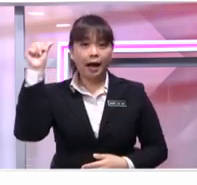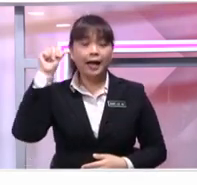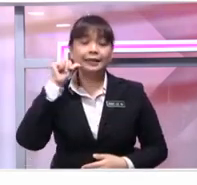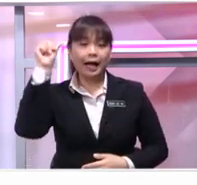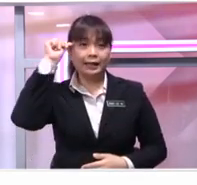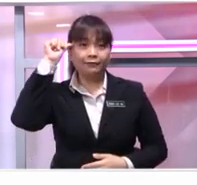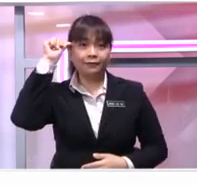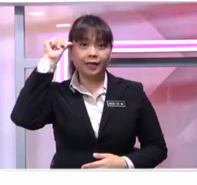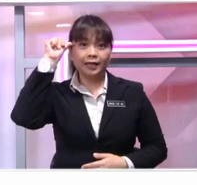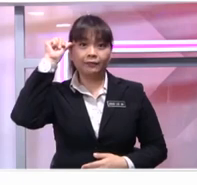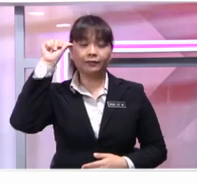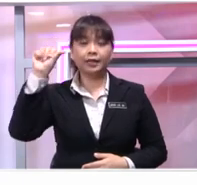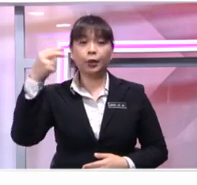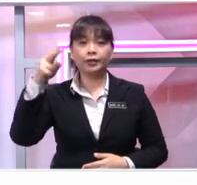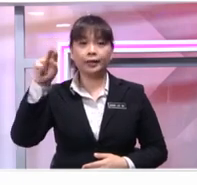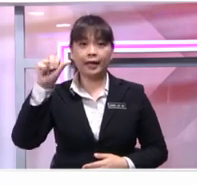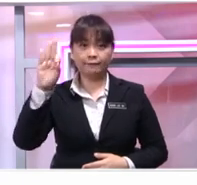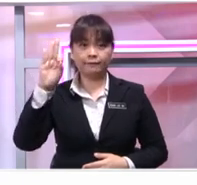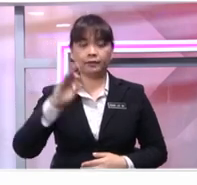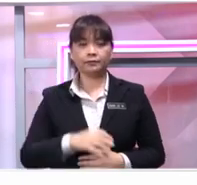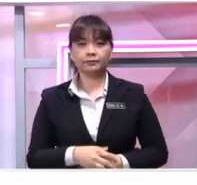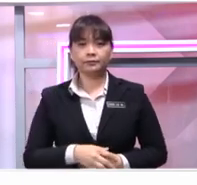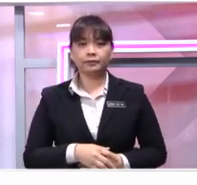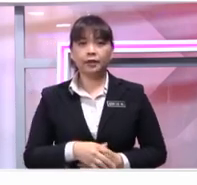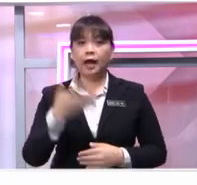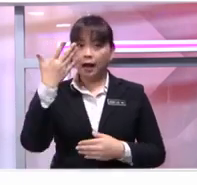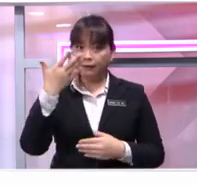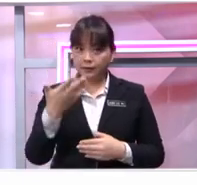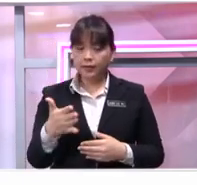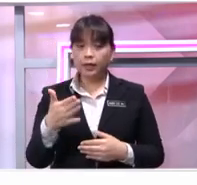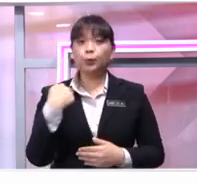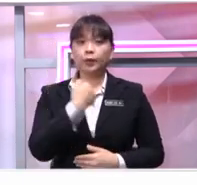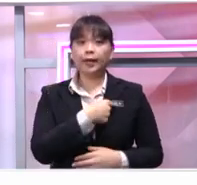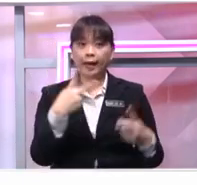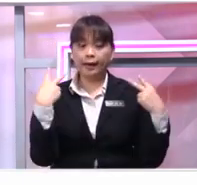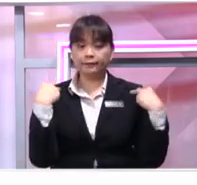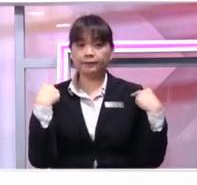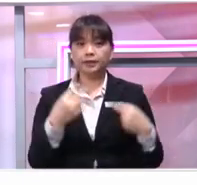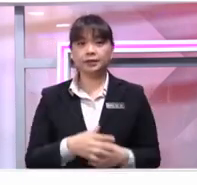All right, next All right. one. And then on his right is